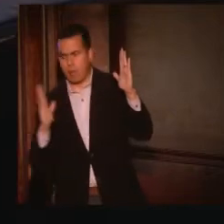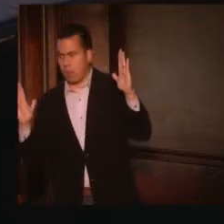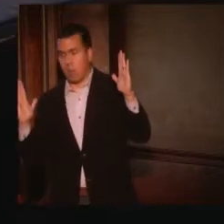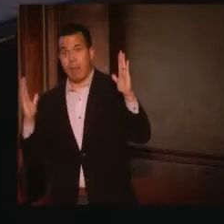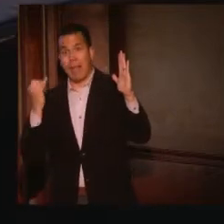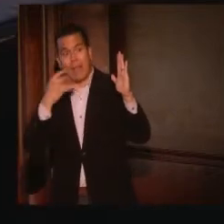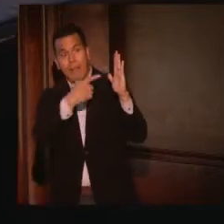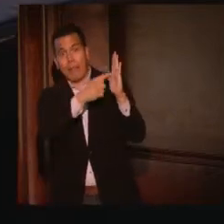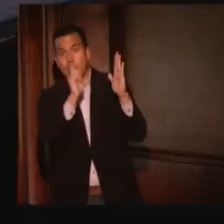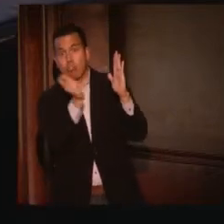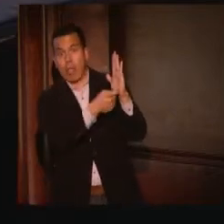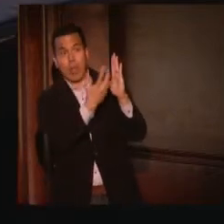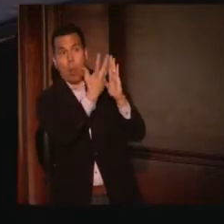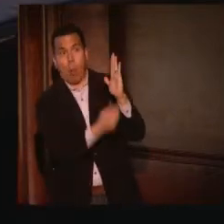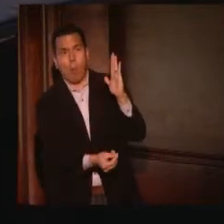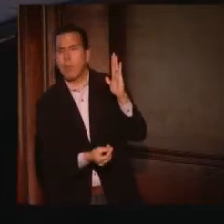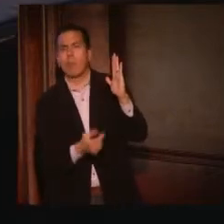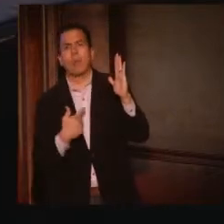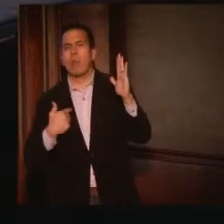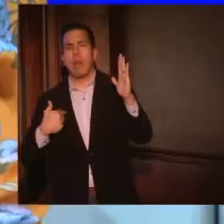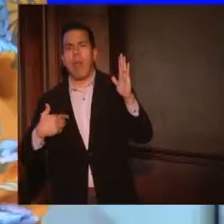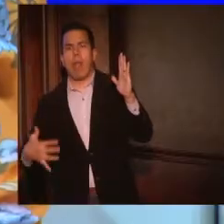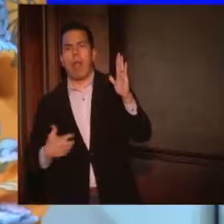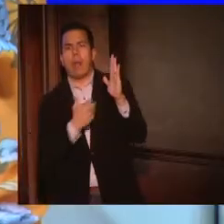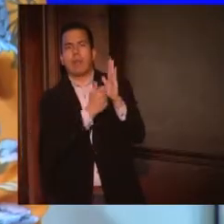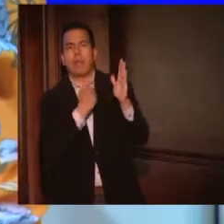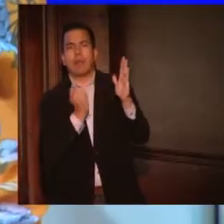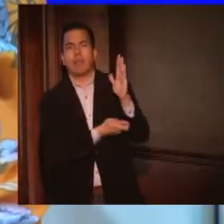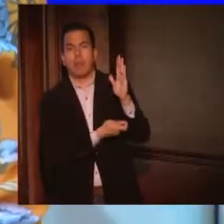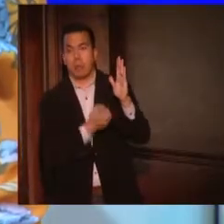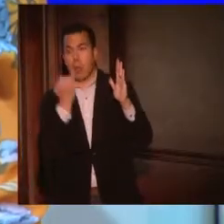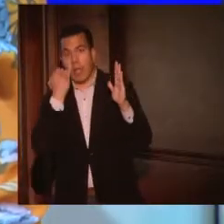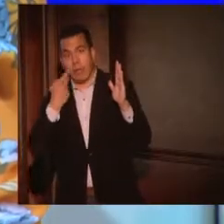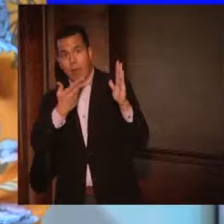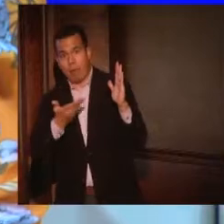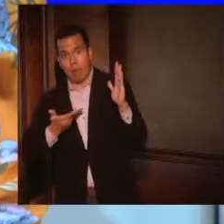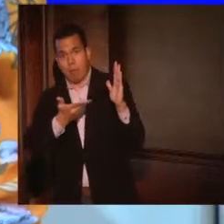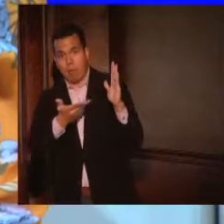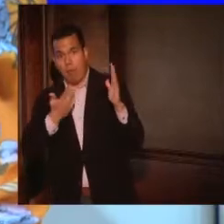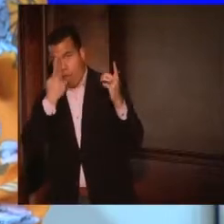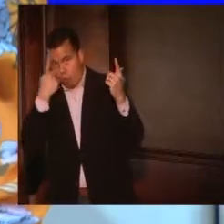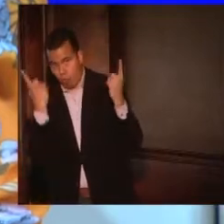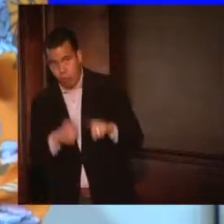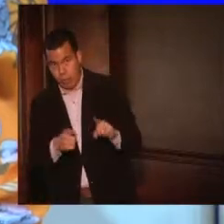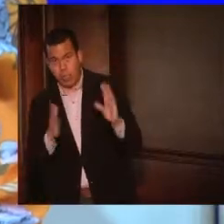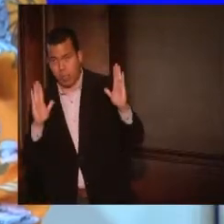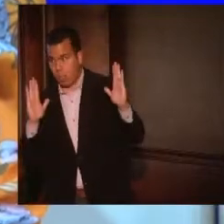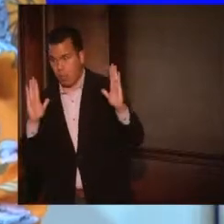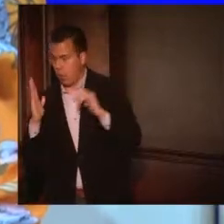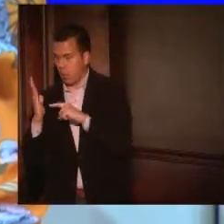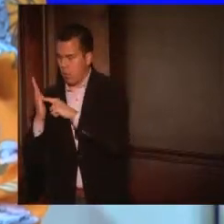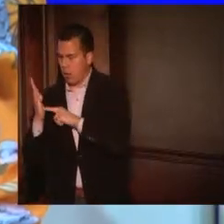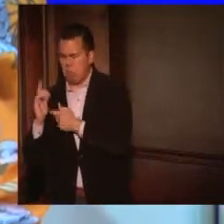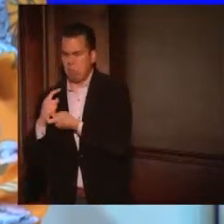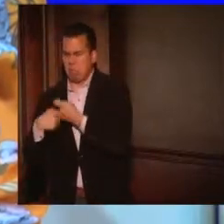information, we're not deleting it, we're just updating the state. So if we agree through consensus that my name is no longer Ben and we change my name to